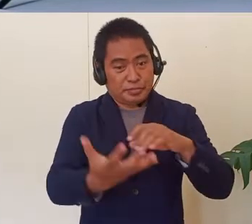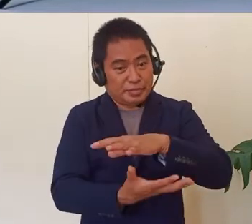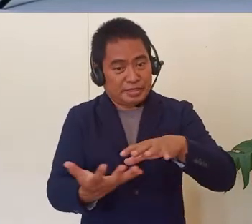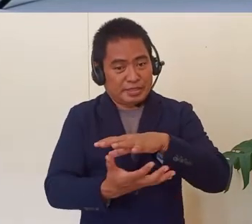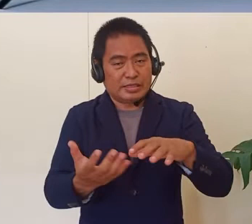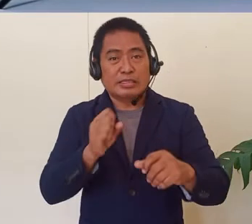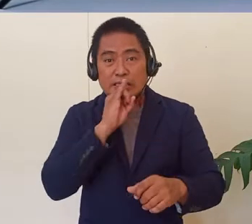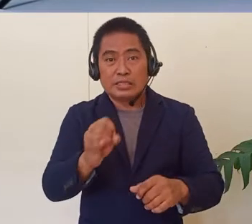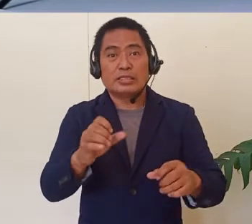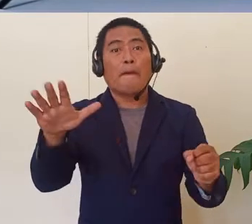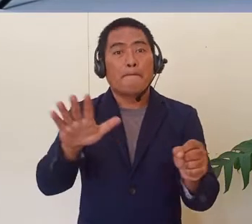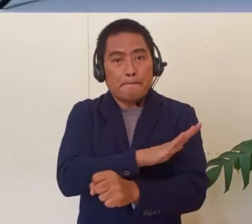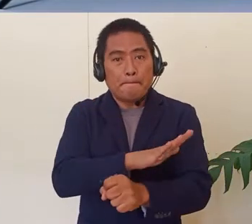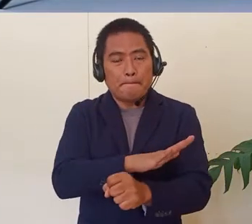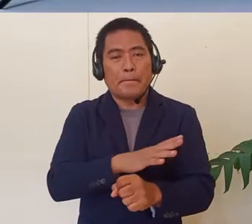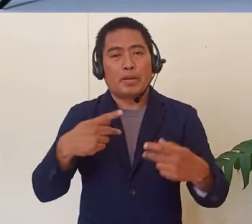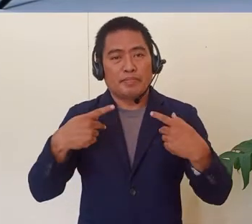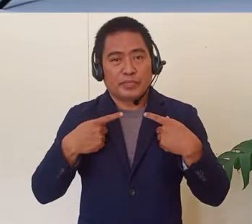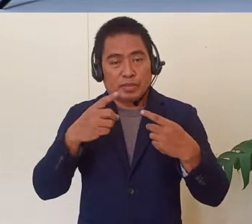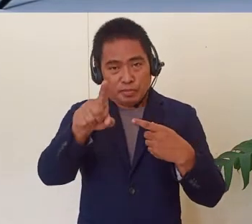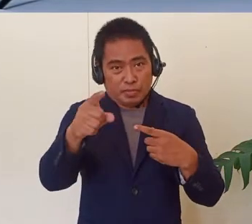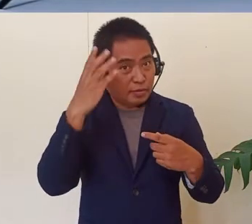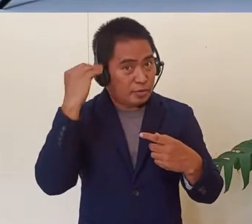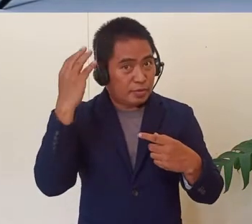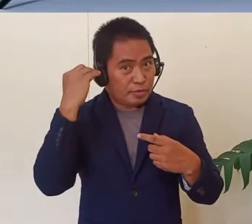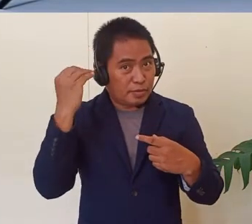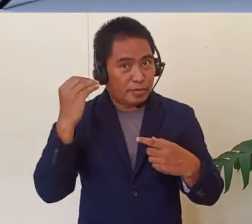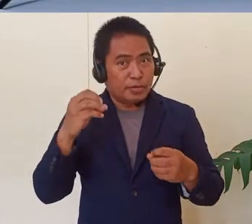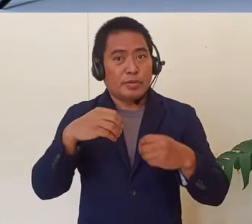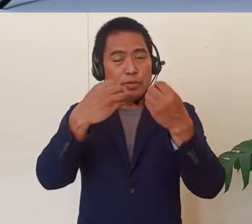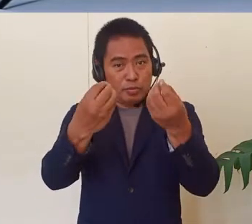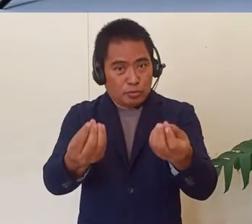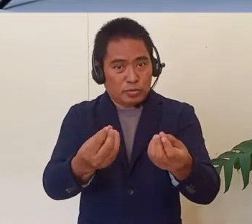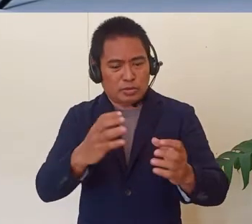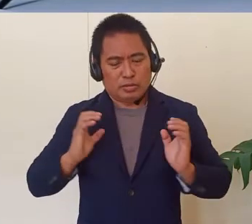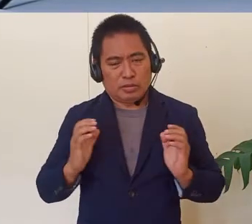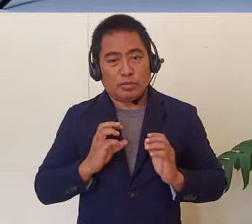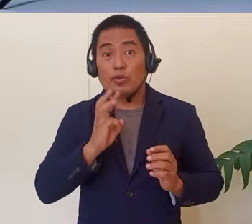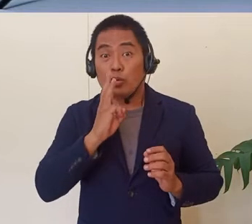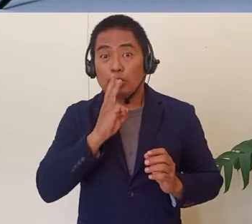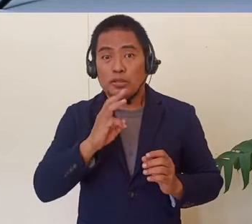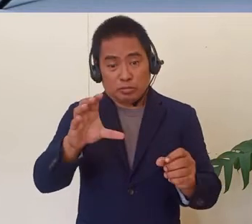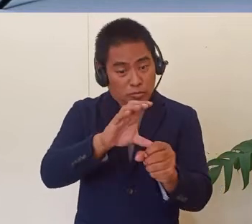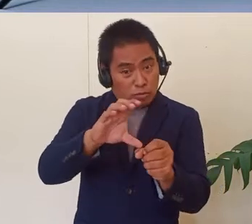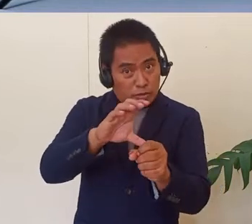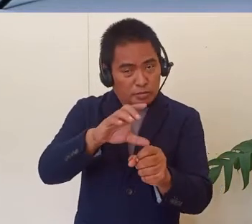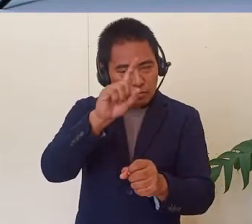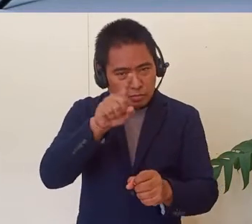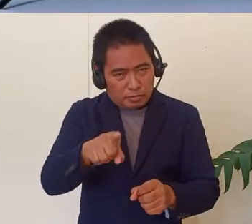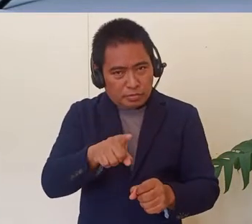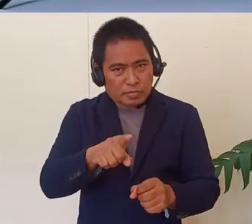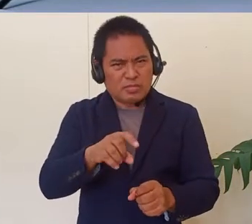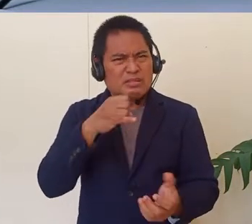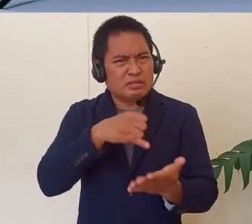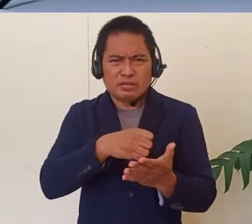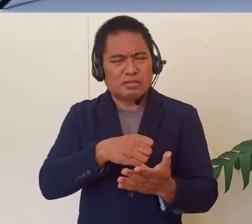cold water into your coffee? It's frustrating, right? But what